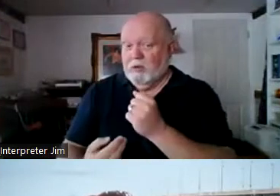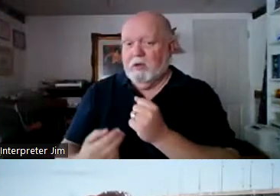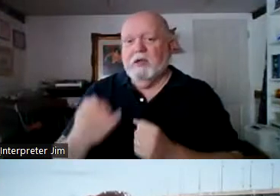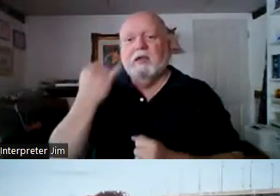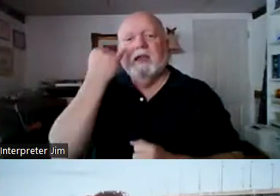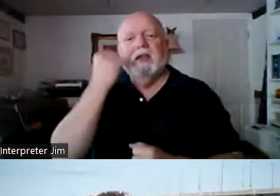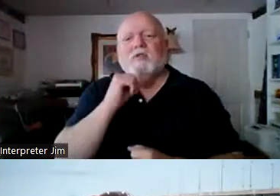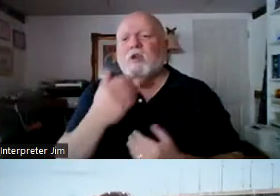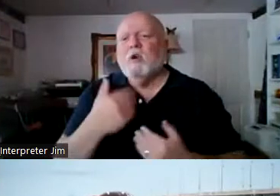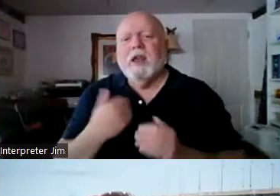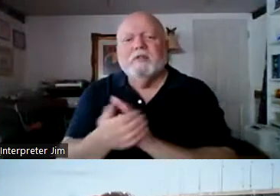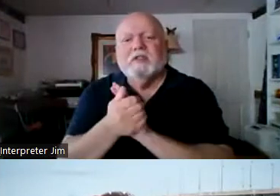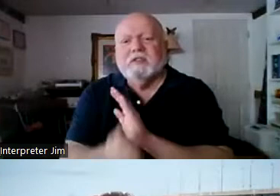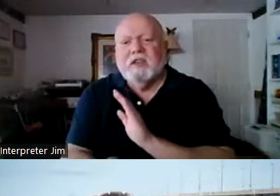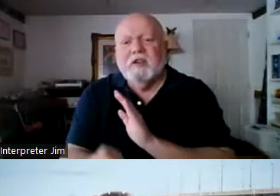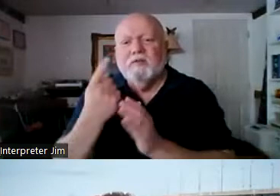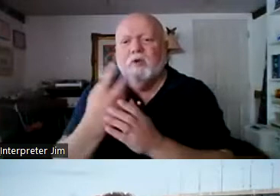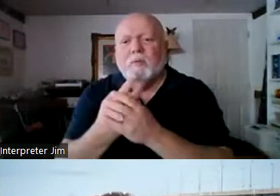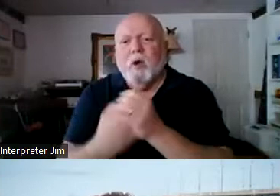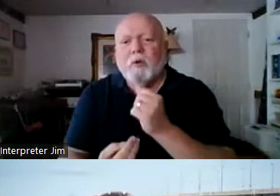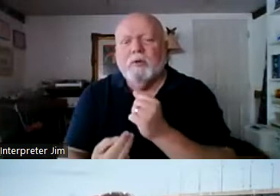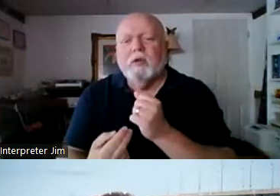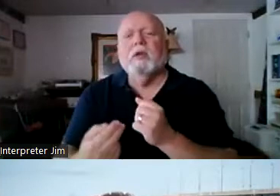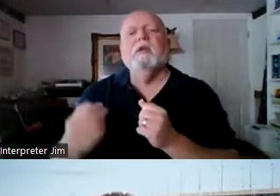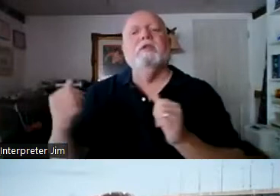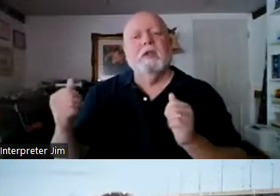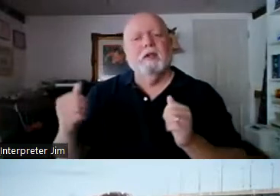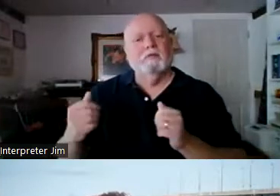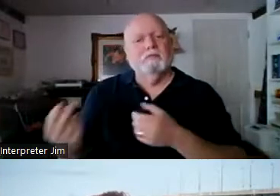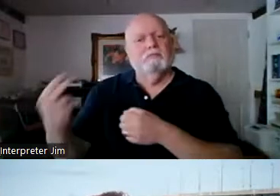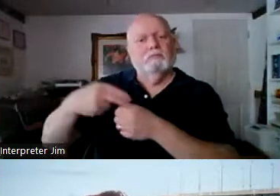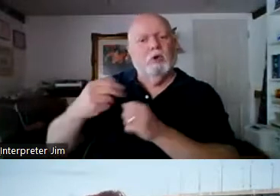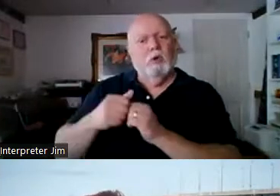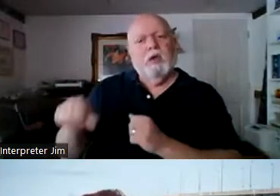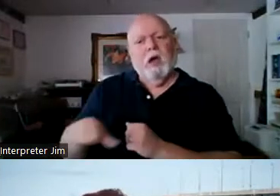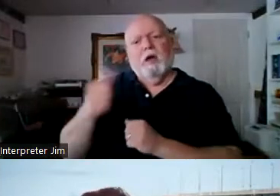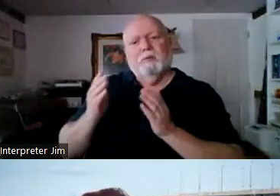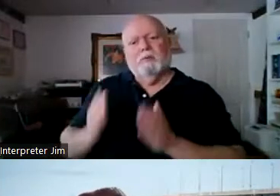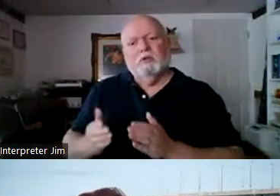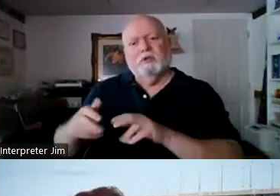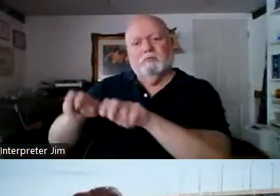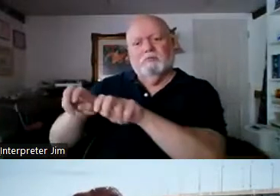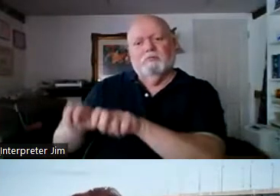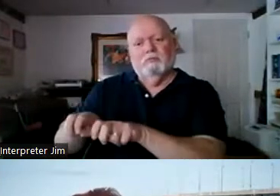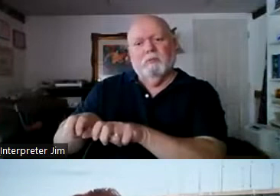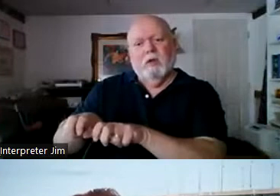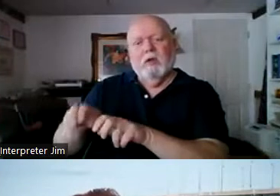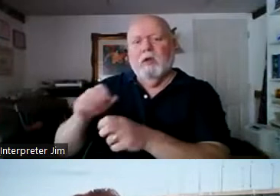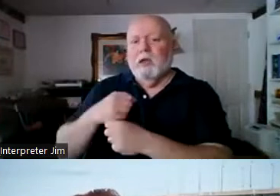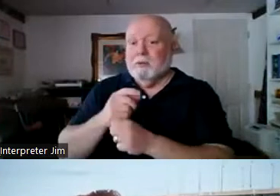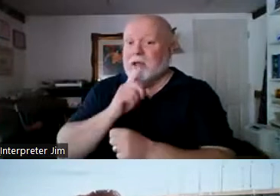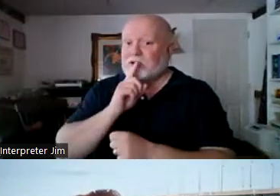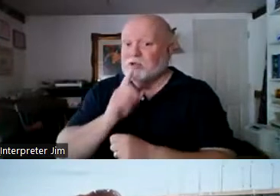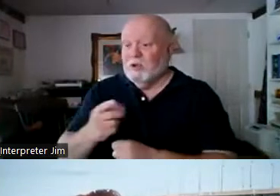competencies in that area, treat alongside of someone else, making sure that you're talking. I think that's